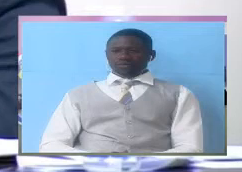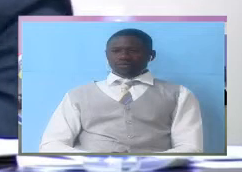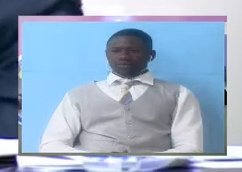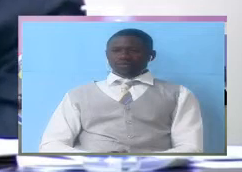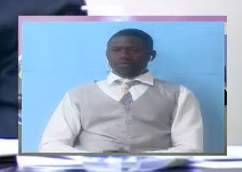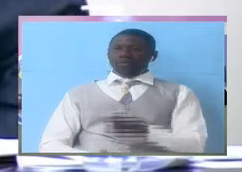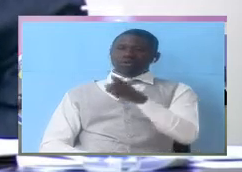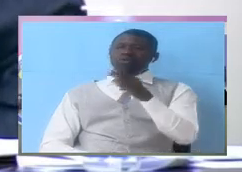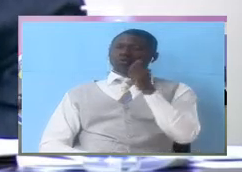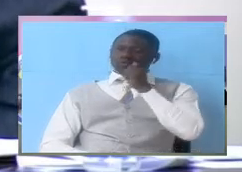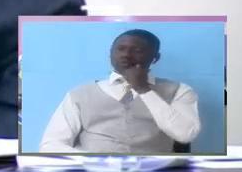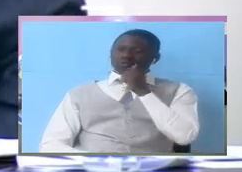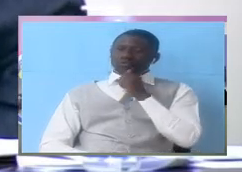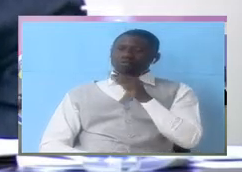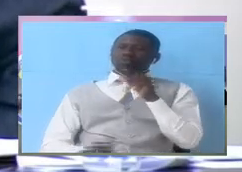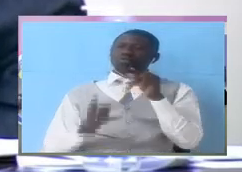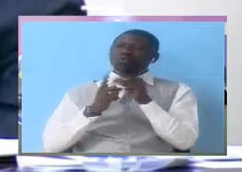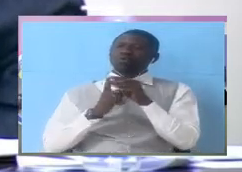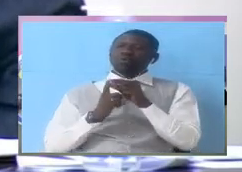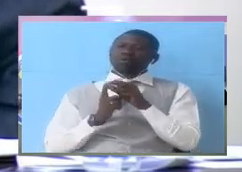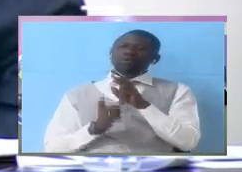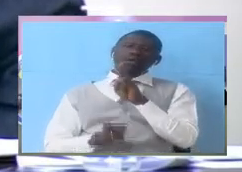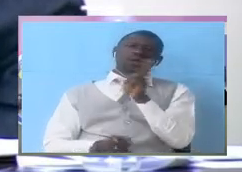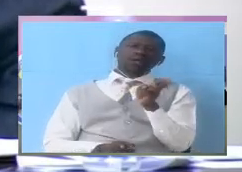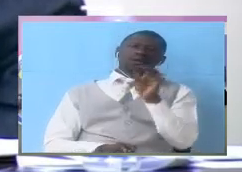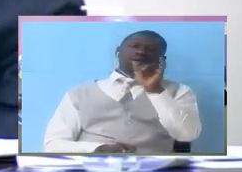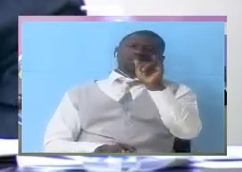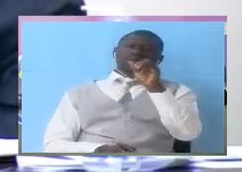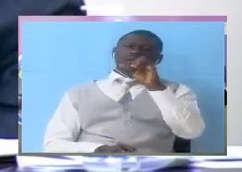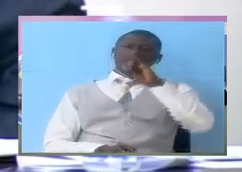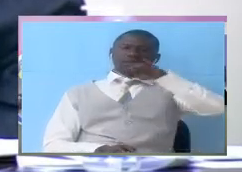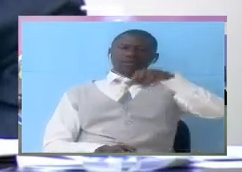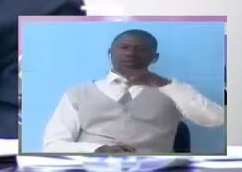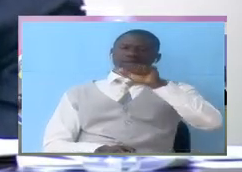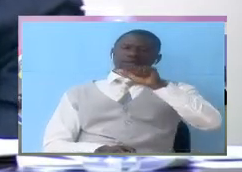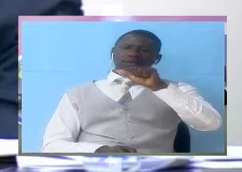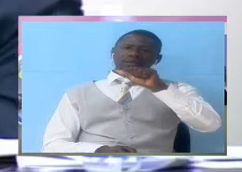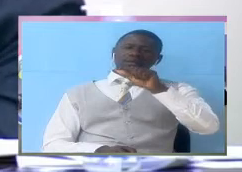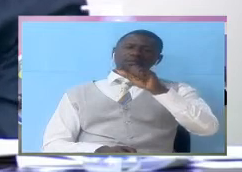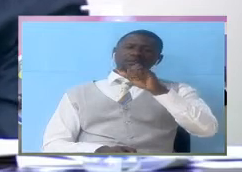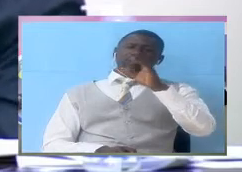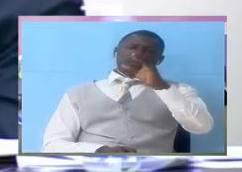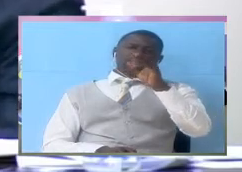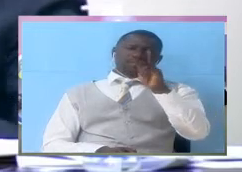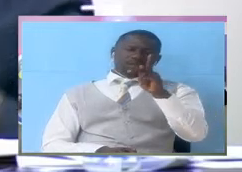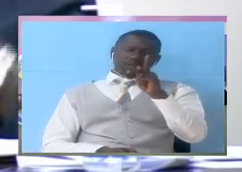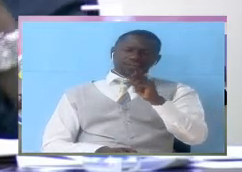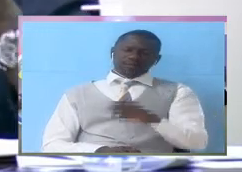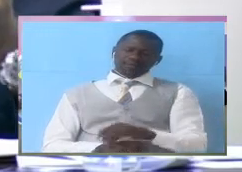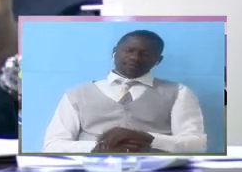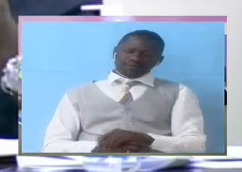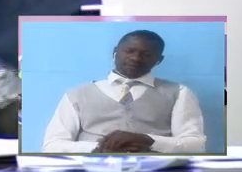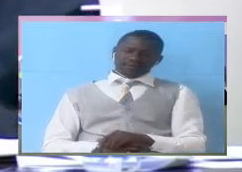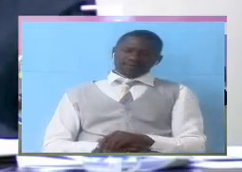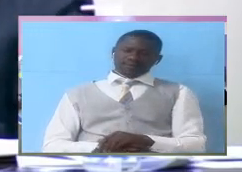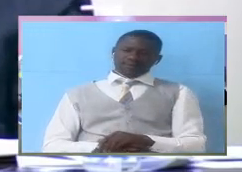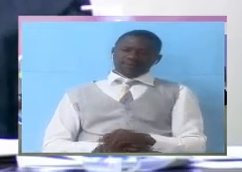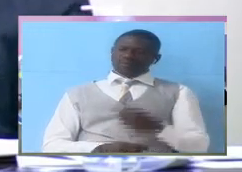hijacked. Da nga ko kaddu bo xamne nga ne dañ ko foxal ni sa loxo. Might it be the case that you